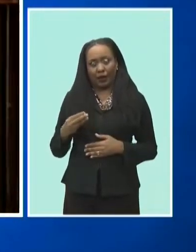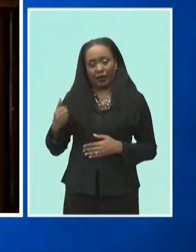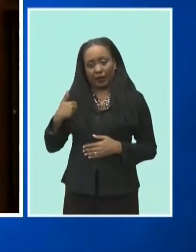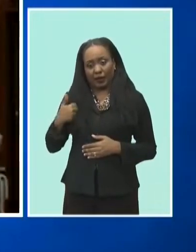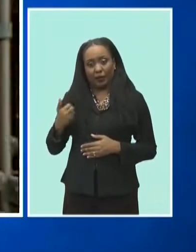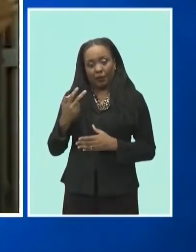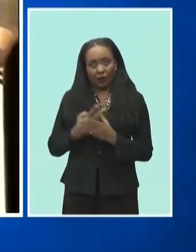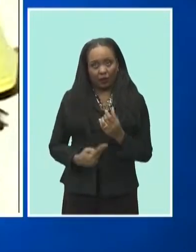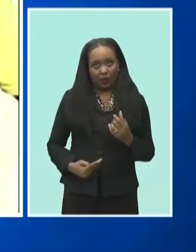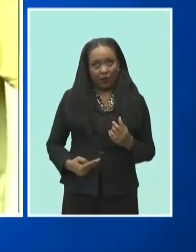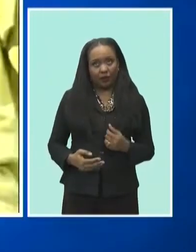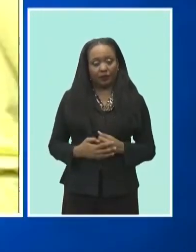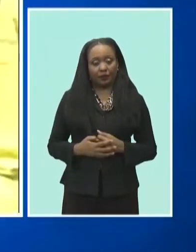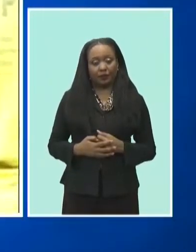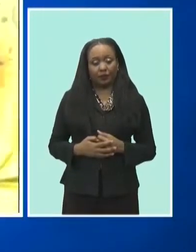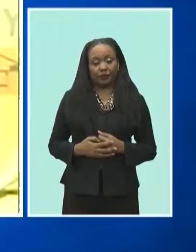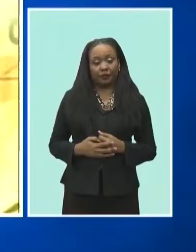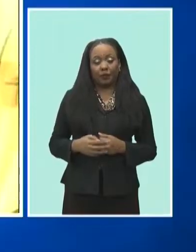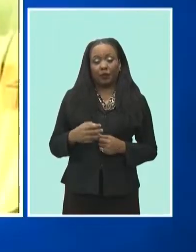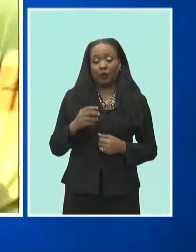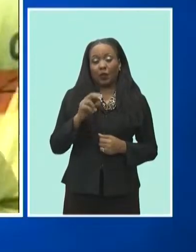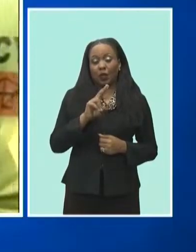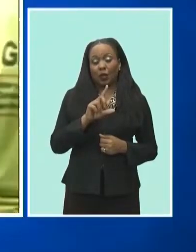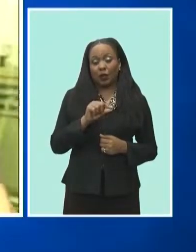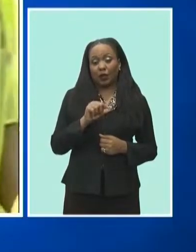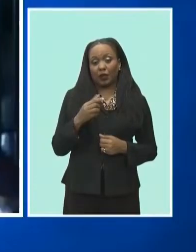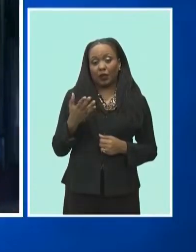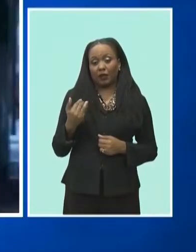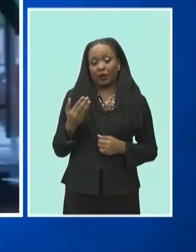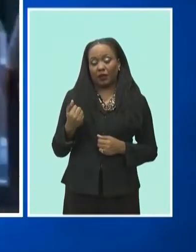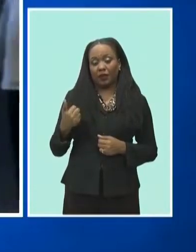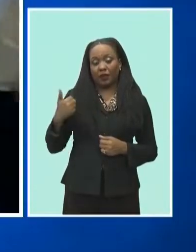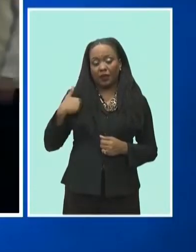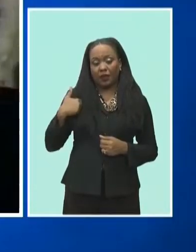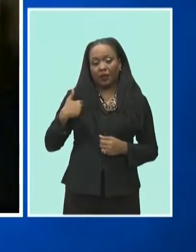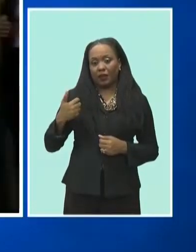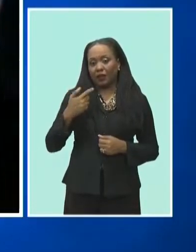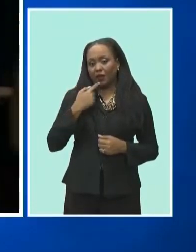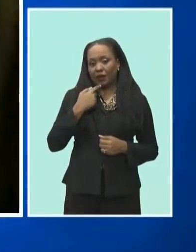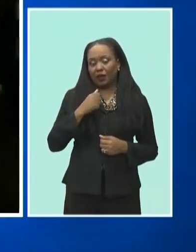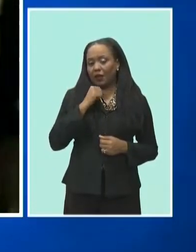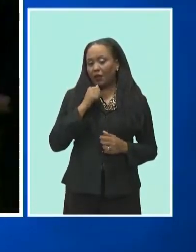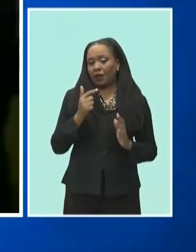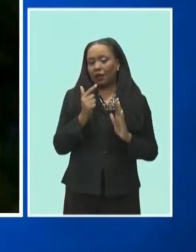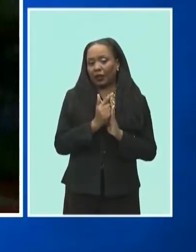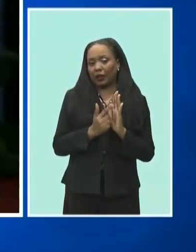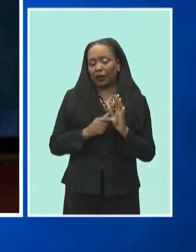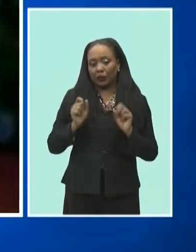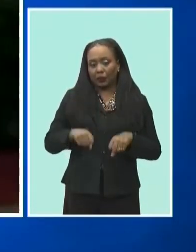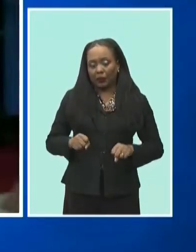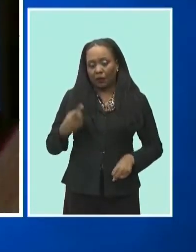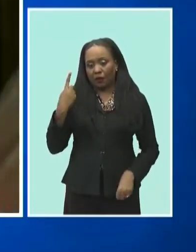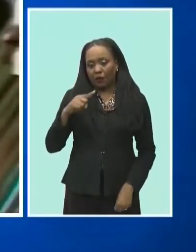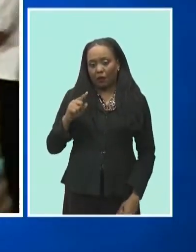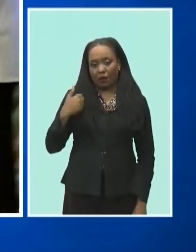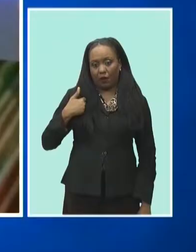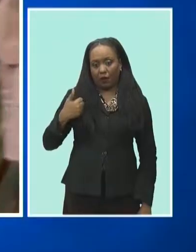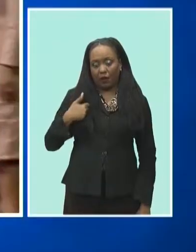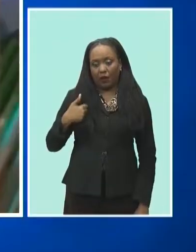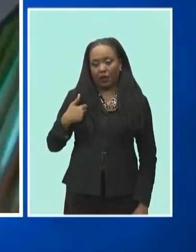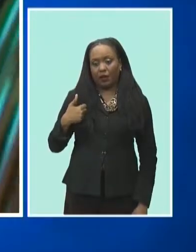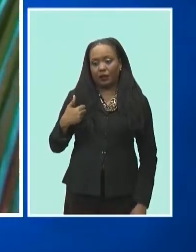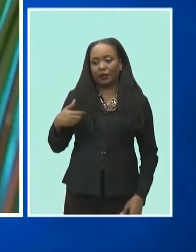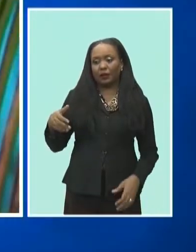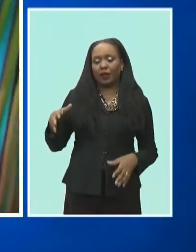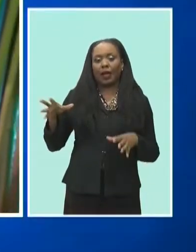In 2015, Canadian Prime Minister Justin Trudeau said it wasn't legally possible for Canada to take that trash